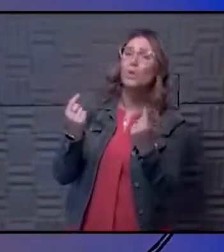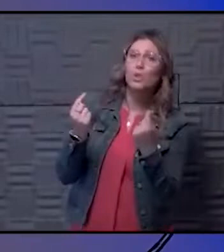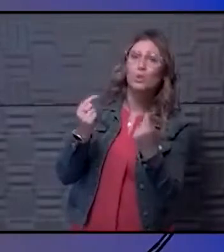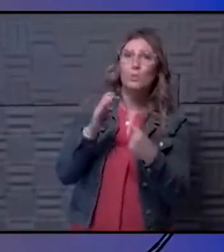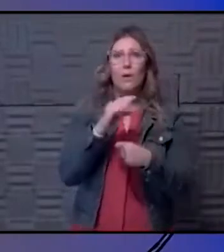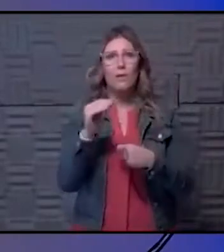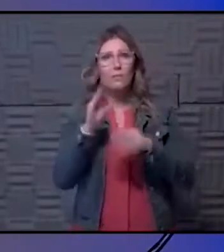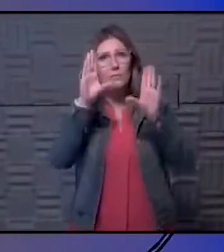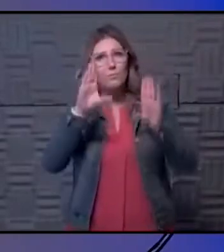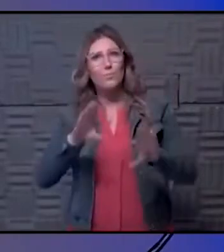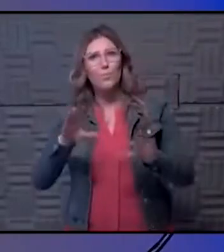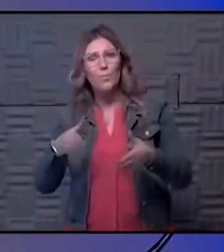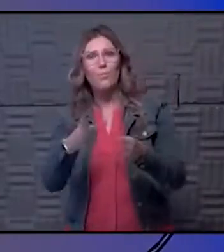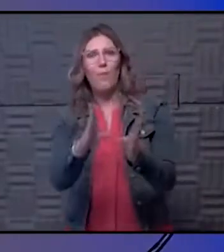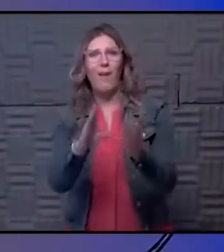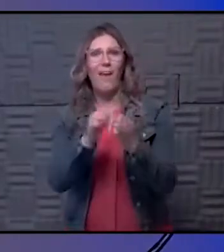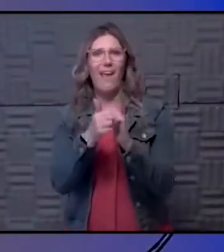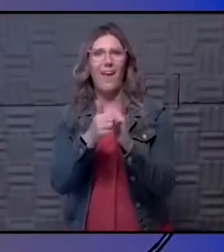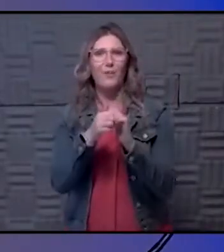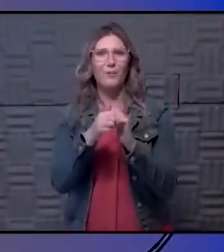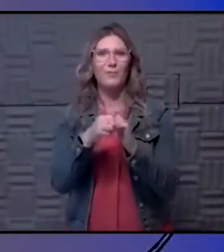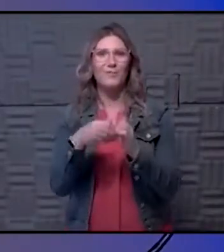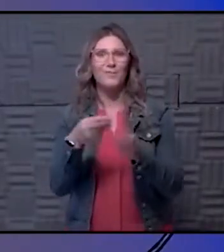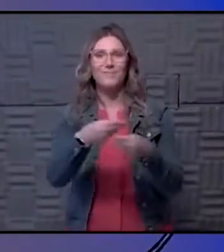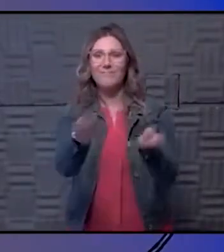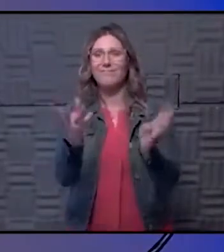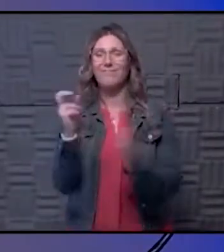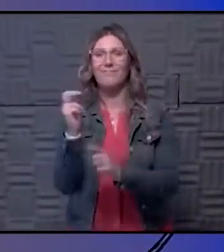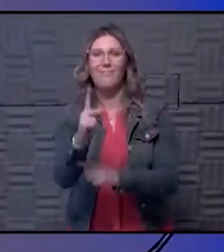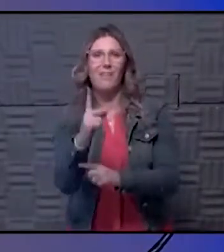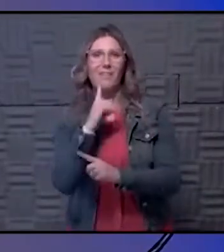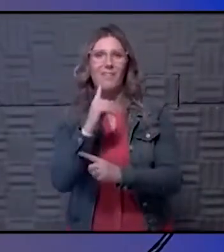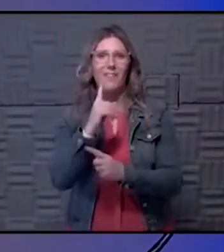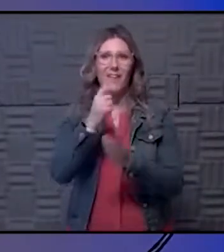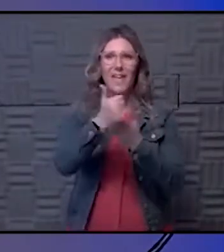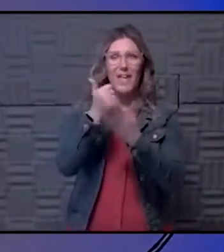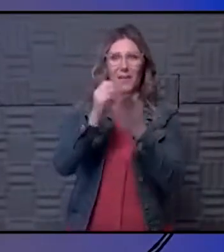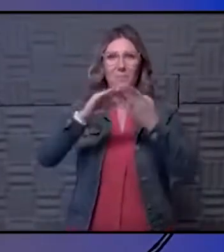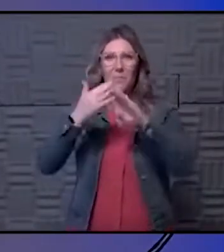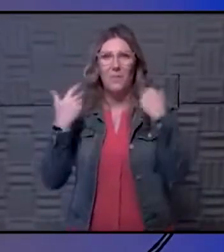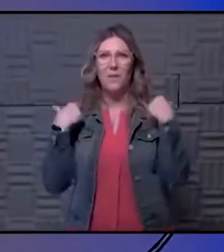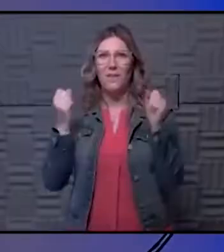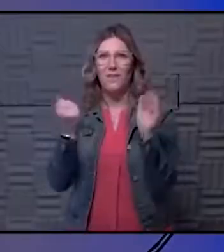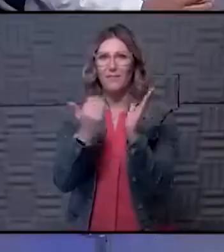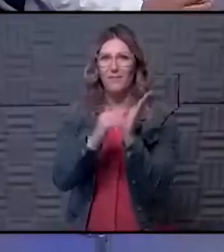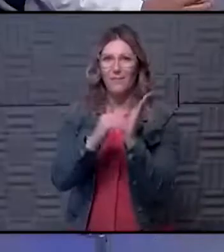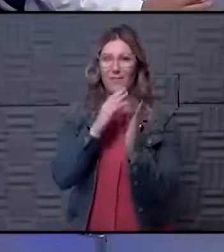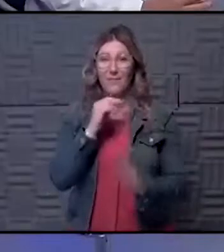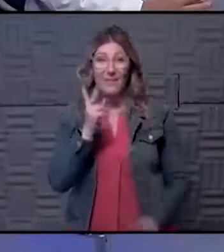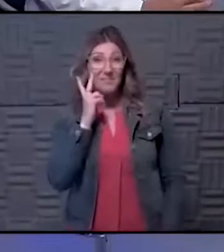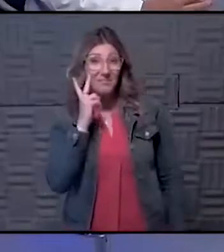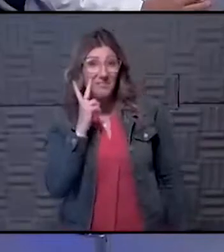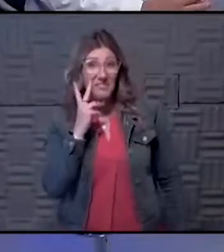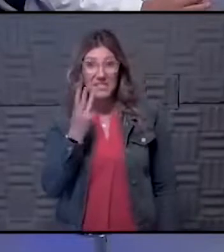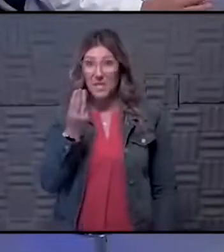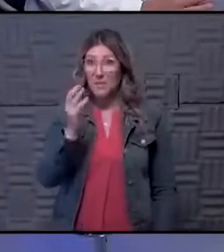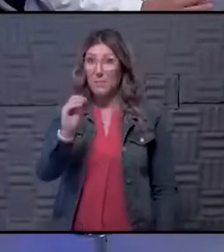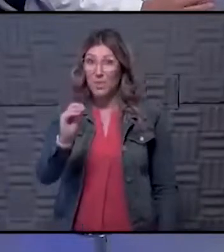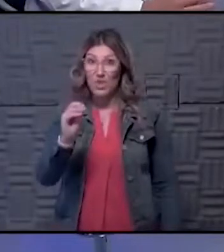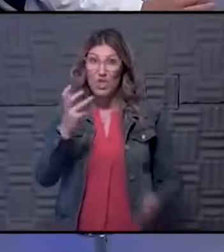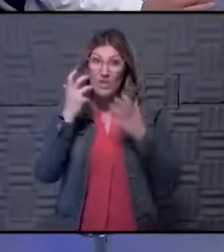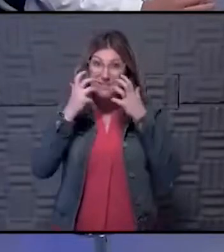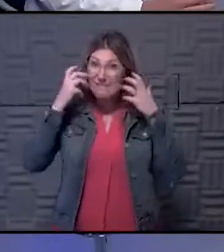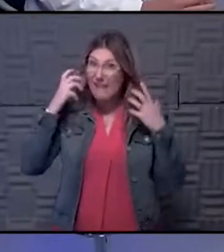a great way for someone to give back and really help get the community healthy again. You might even find that you have some Missouri Tiger